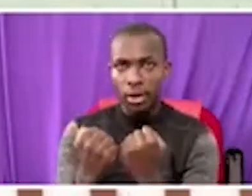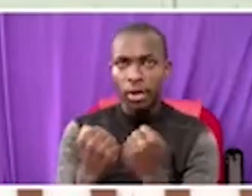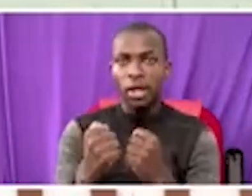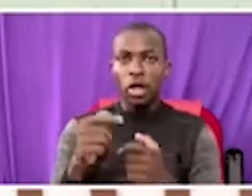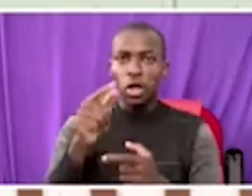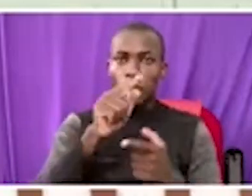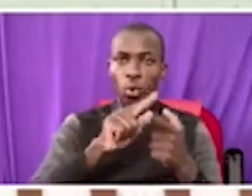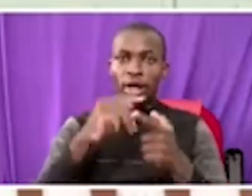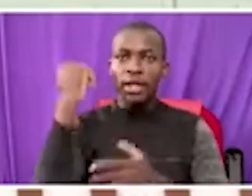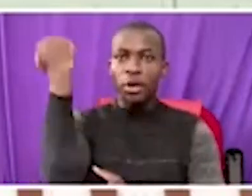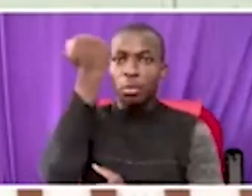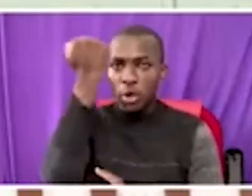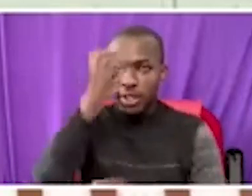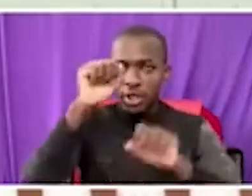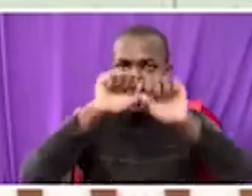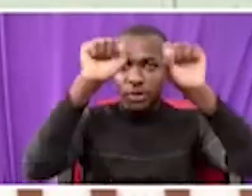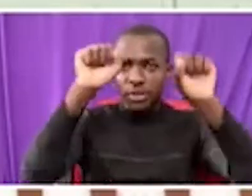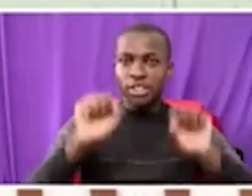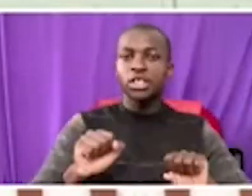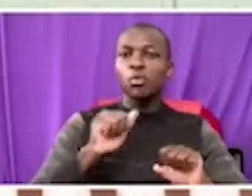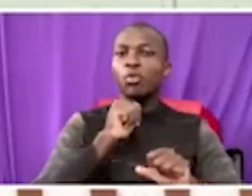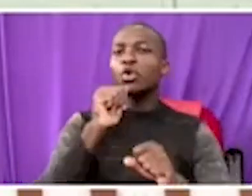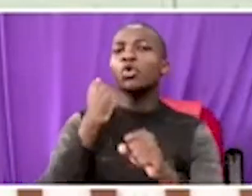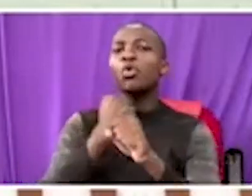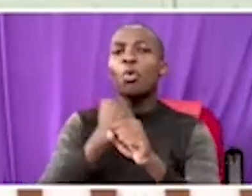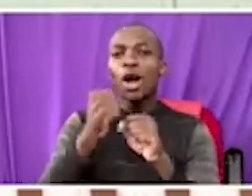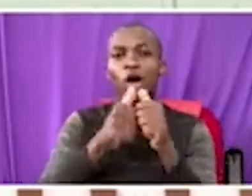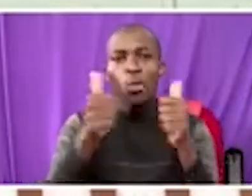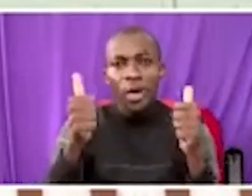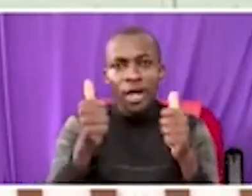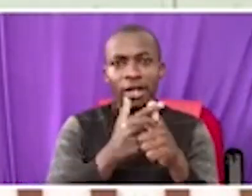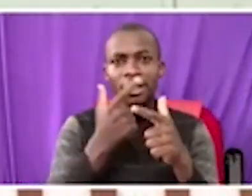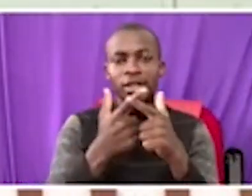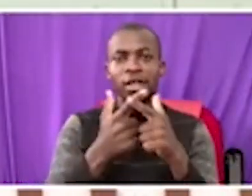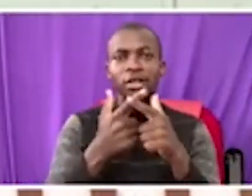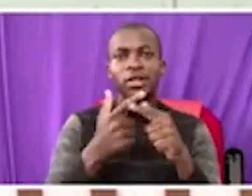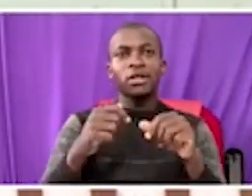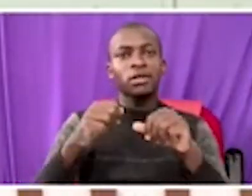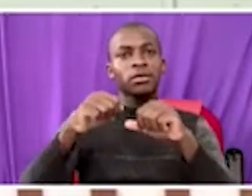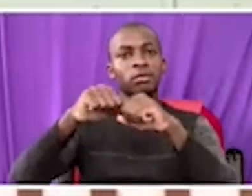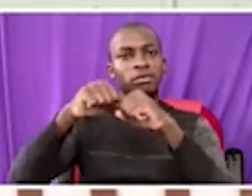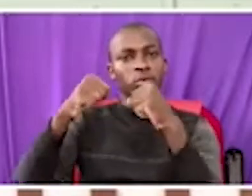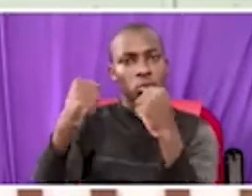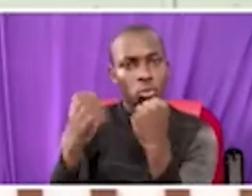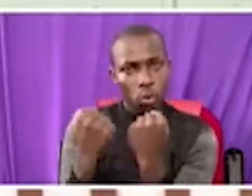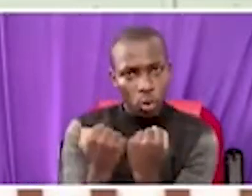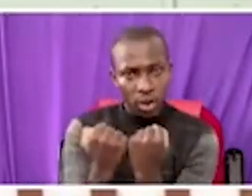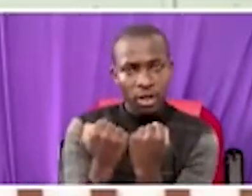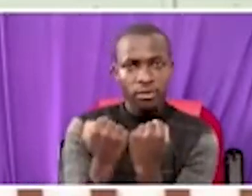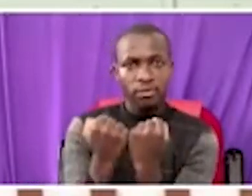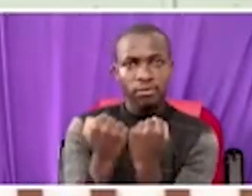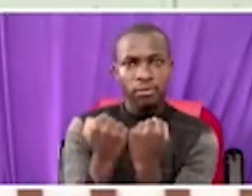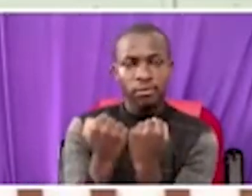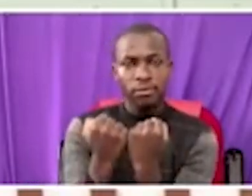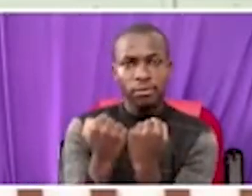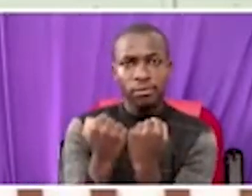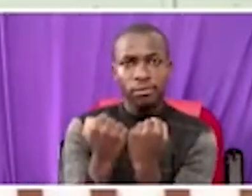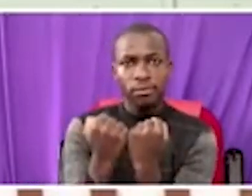a political system doesn't work as it should, as promulgated by the Constitution, it is